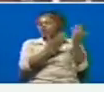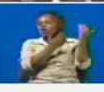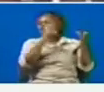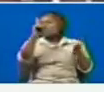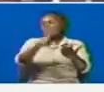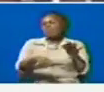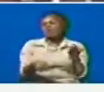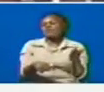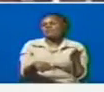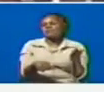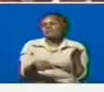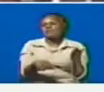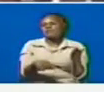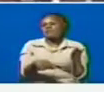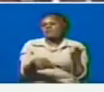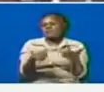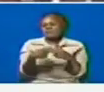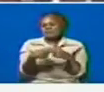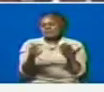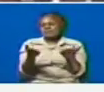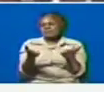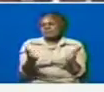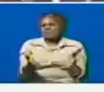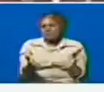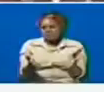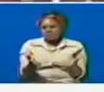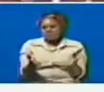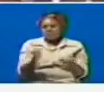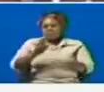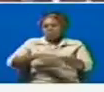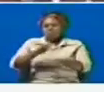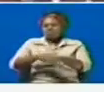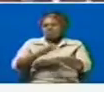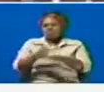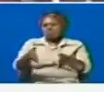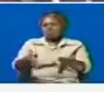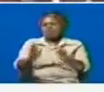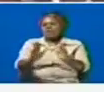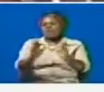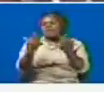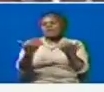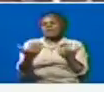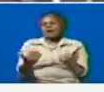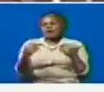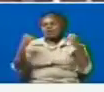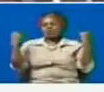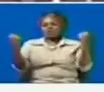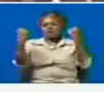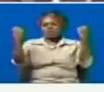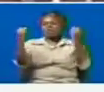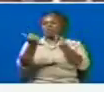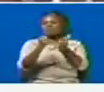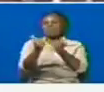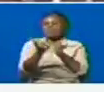is beginning a new season in a good form. You know, we are like now playing Champions League,